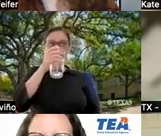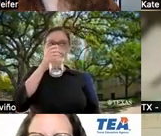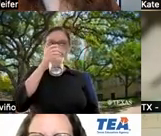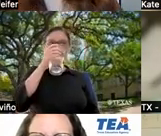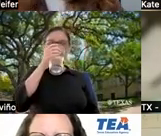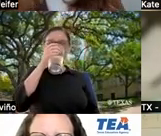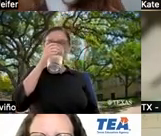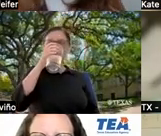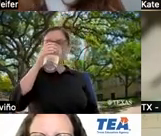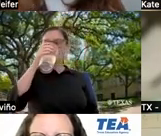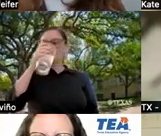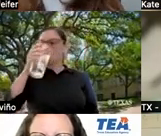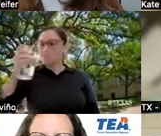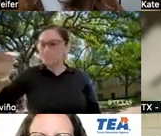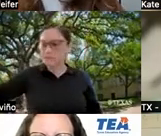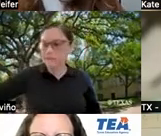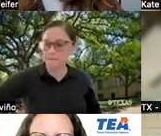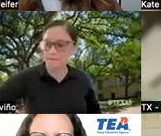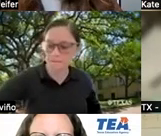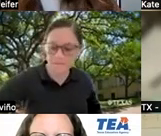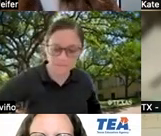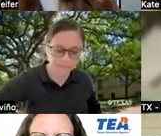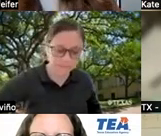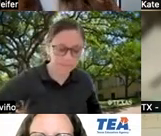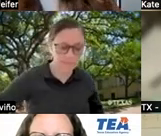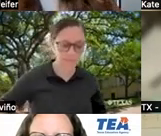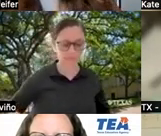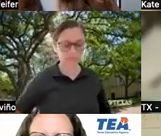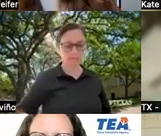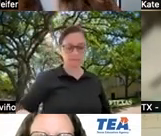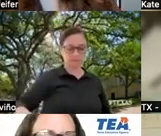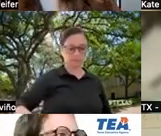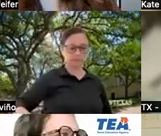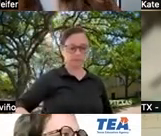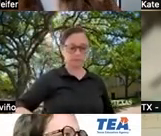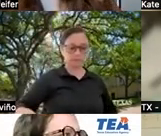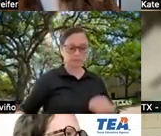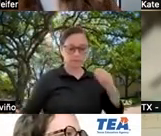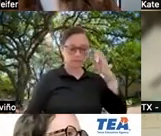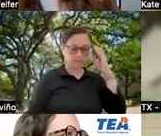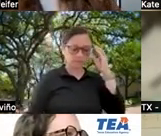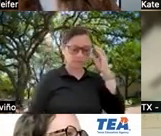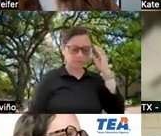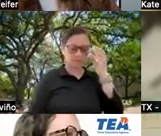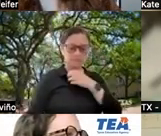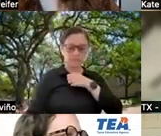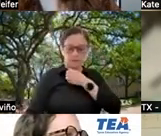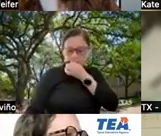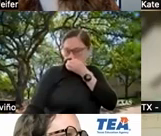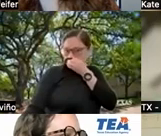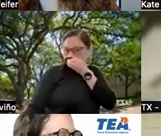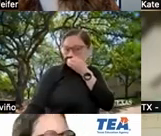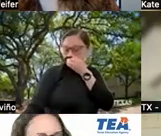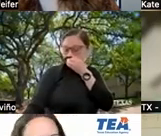building. At our Friday, June 30th council meeting, we heard the first of four needs